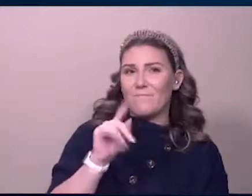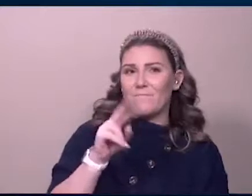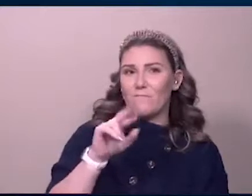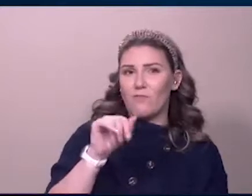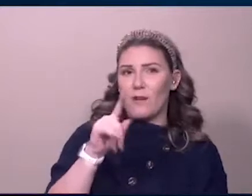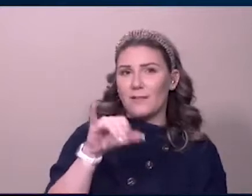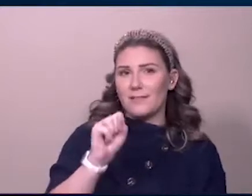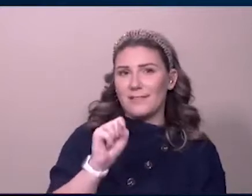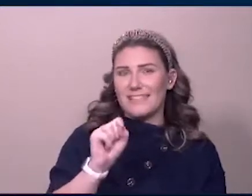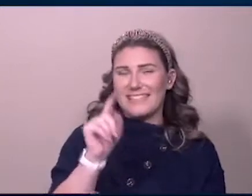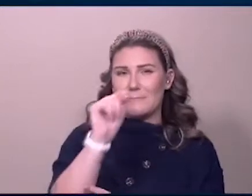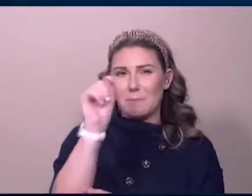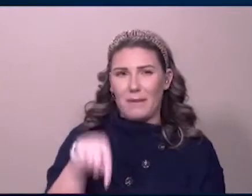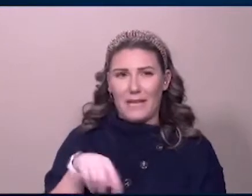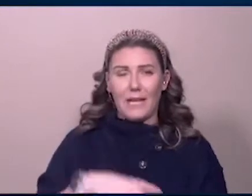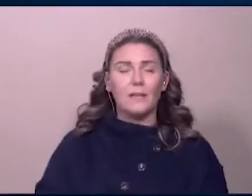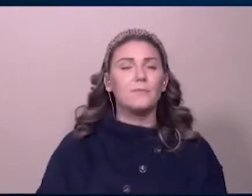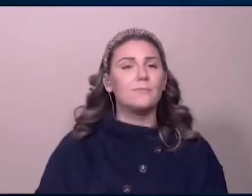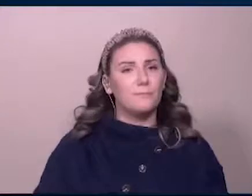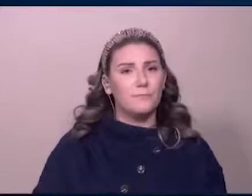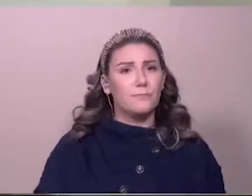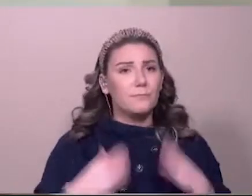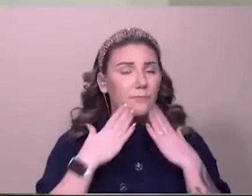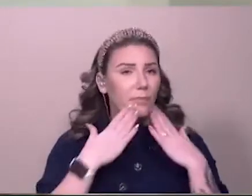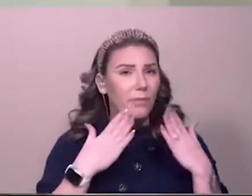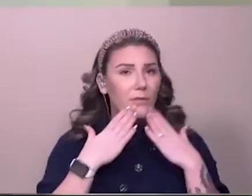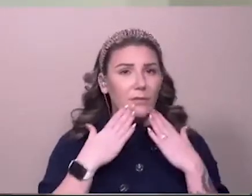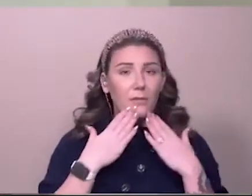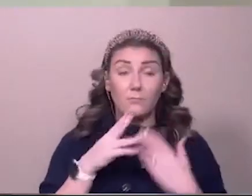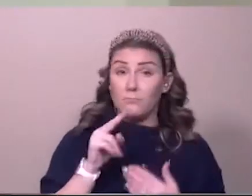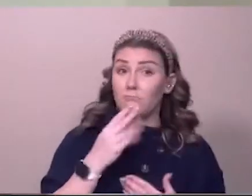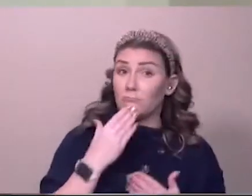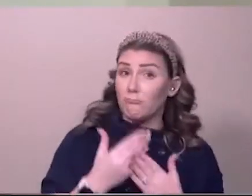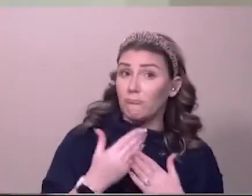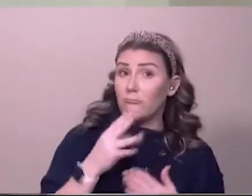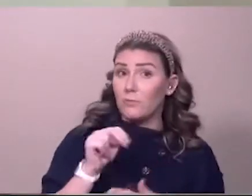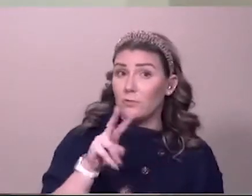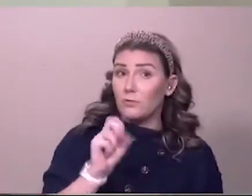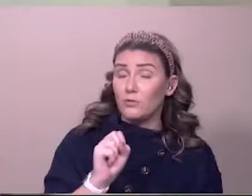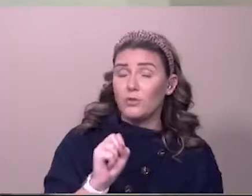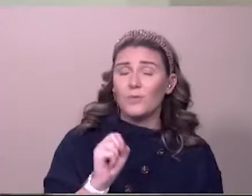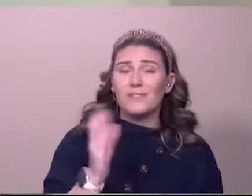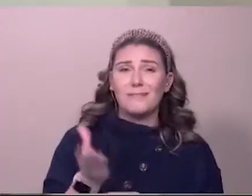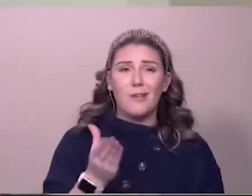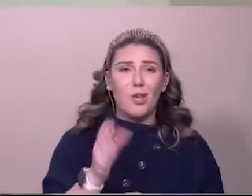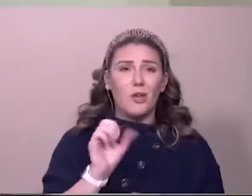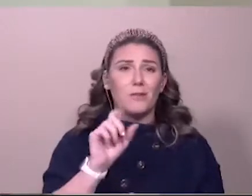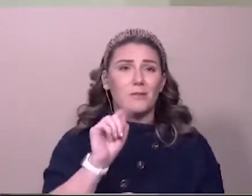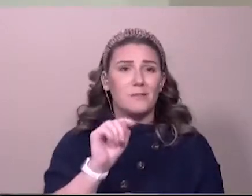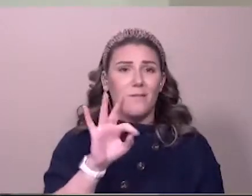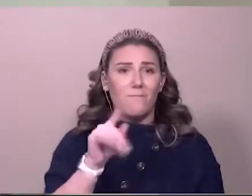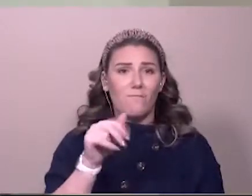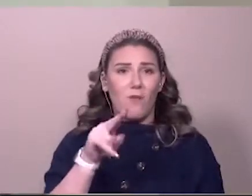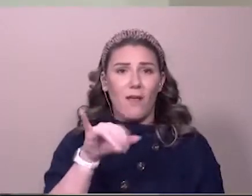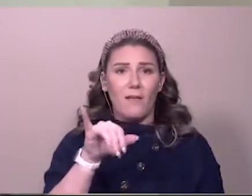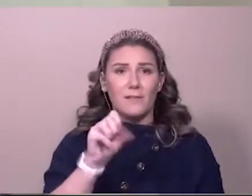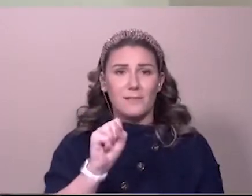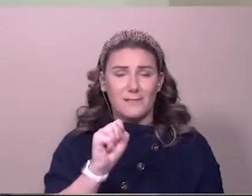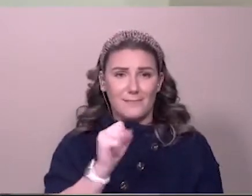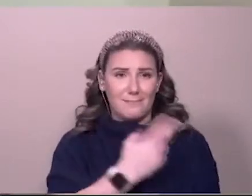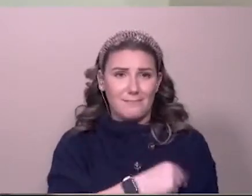Dr. Stites. So our good news here on the St. Francis campus is we only have 19